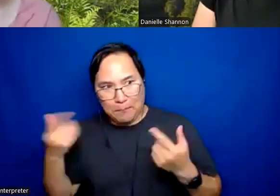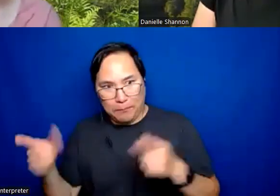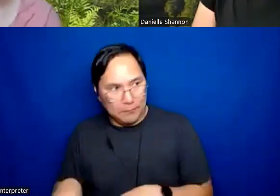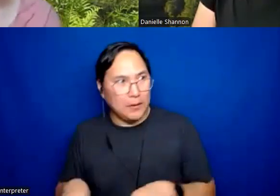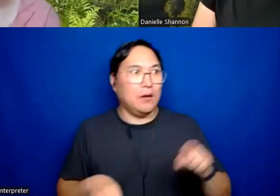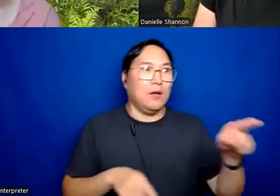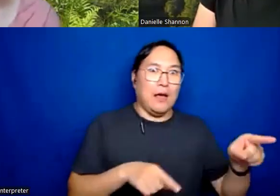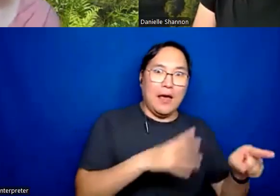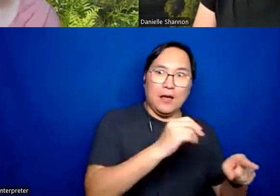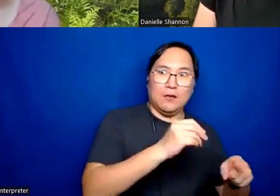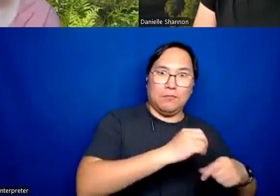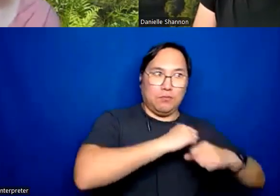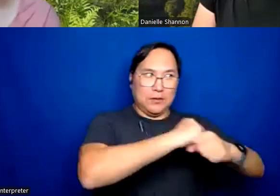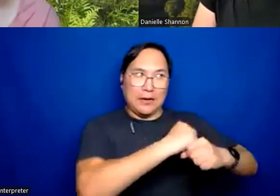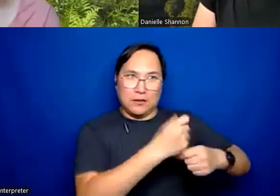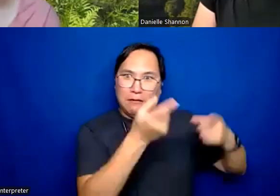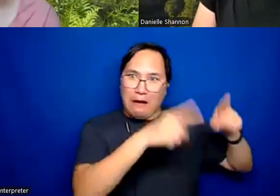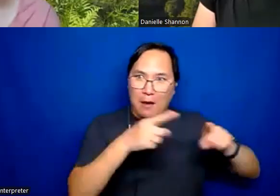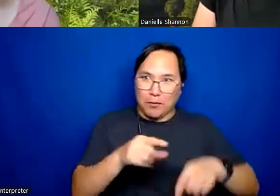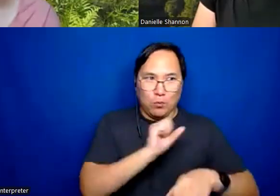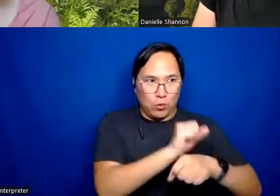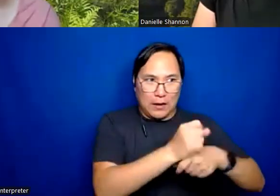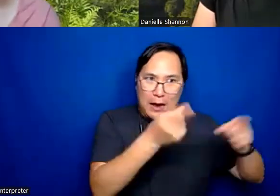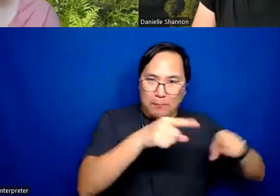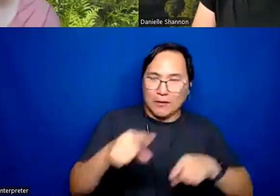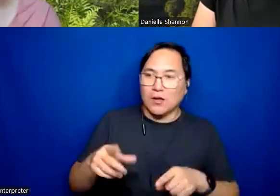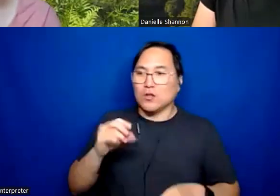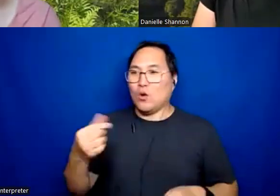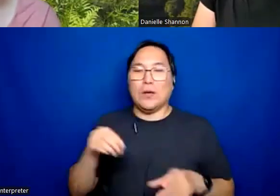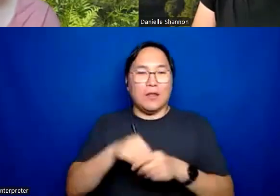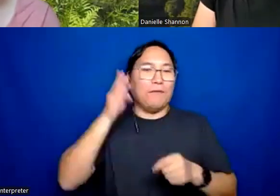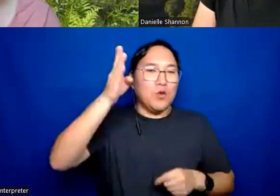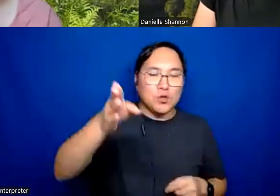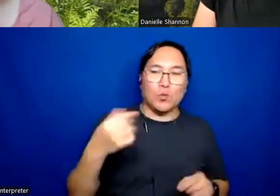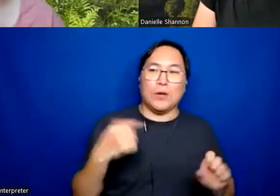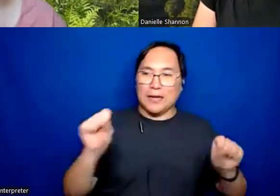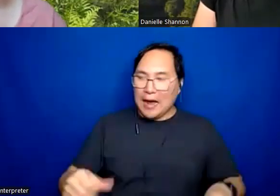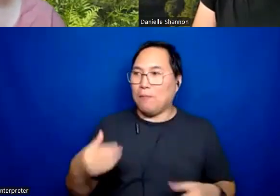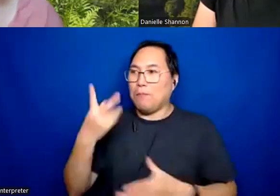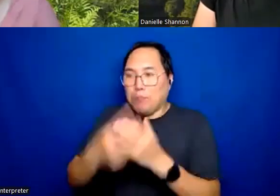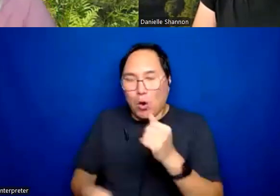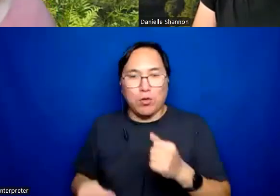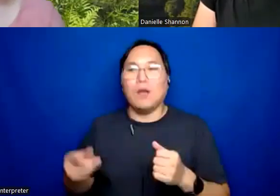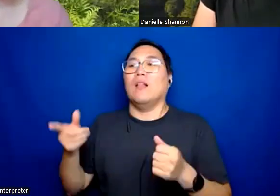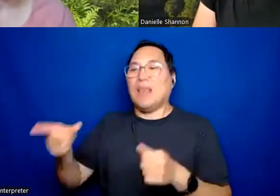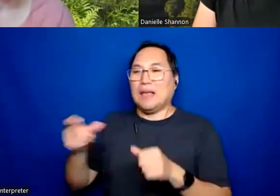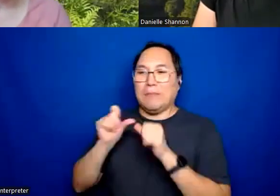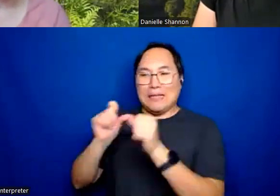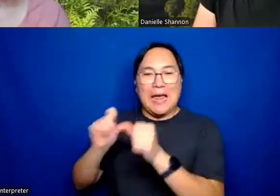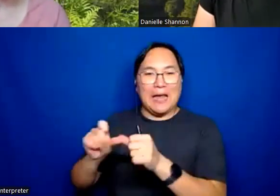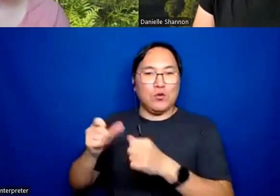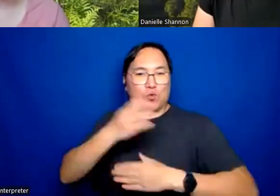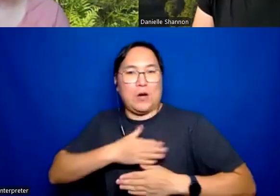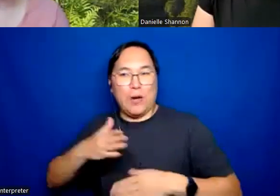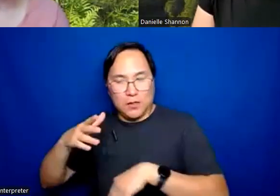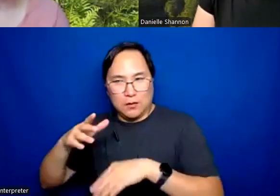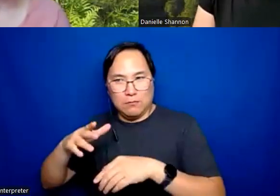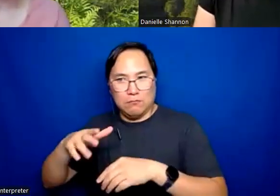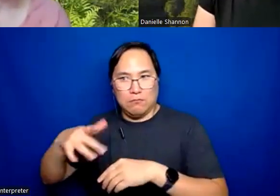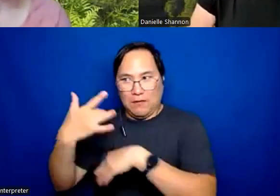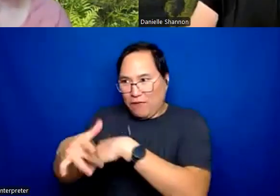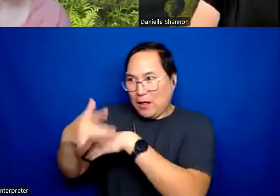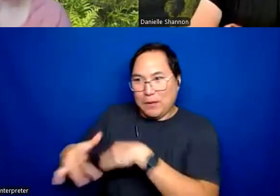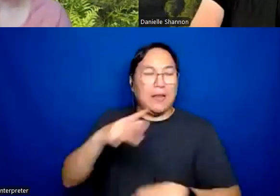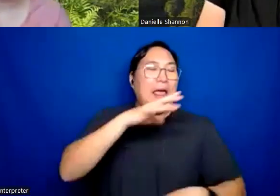the future, when we need to do forest management, folks can have their recreational infrastructure intact. And I think that that's something, a part